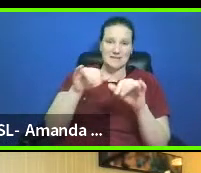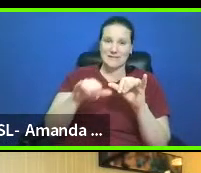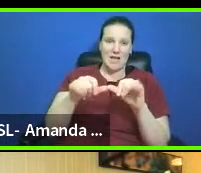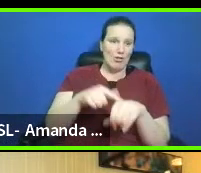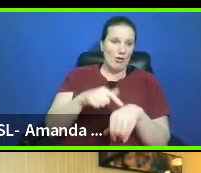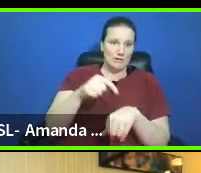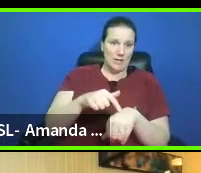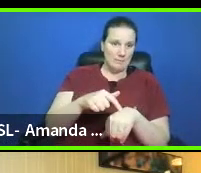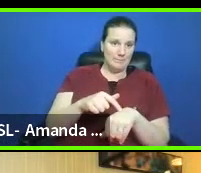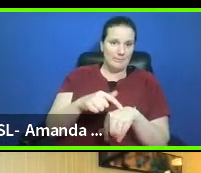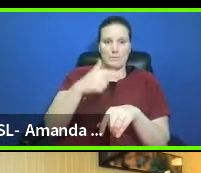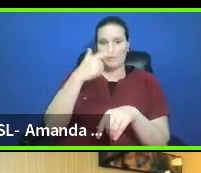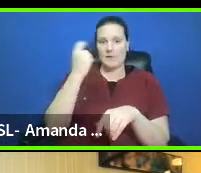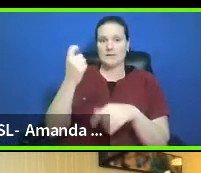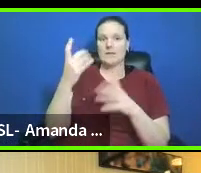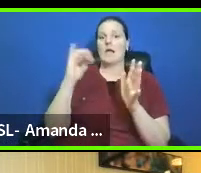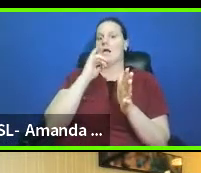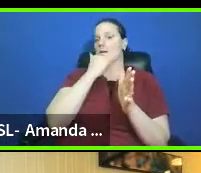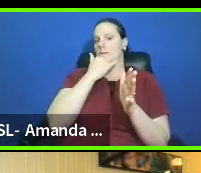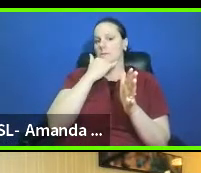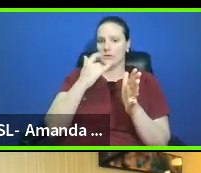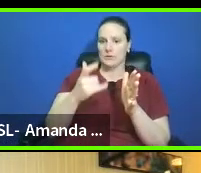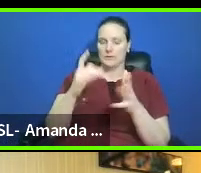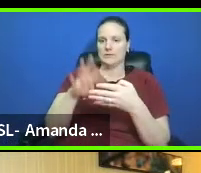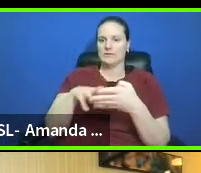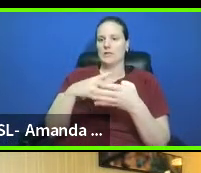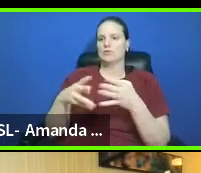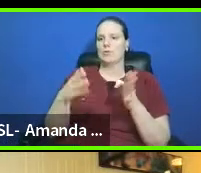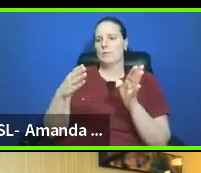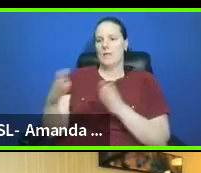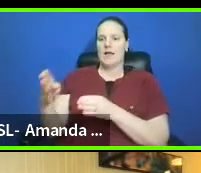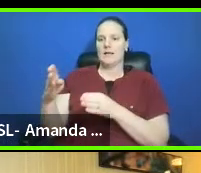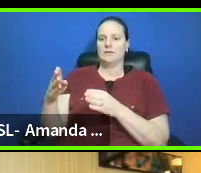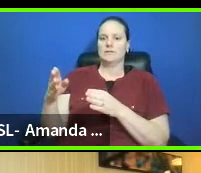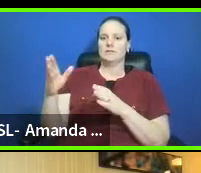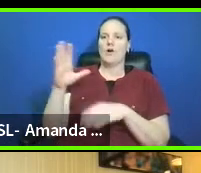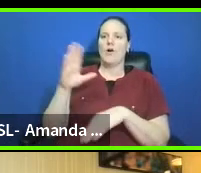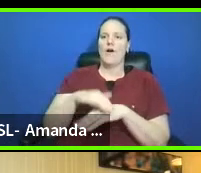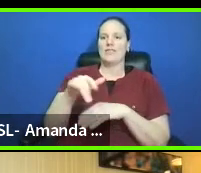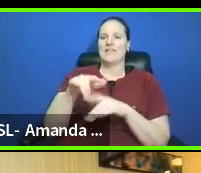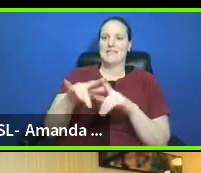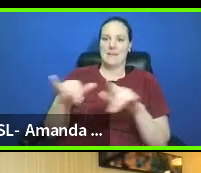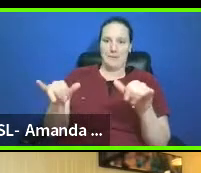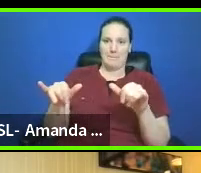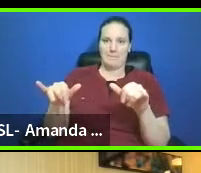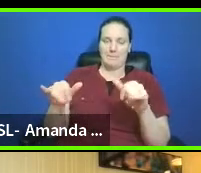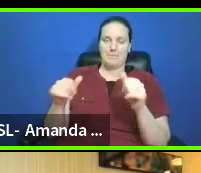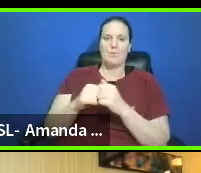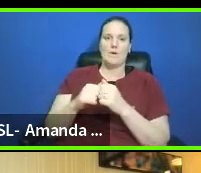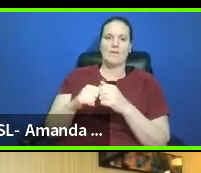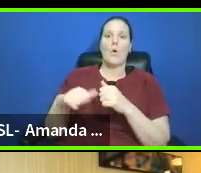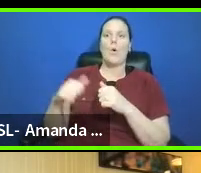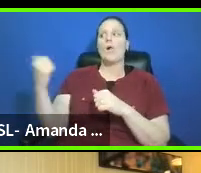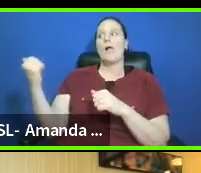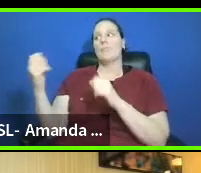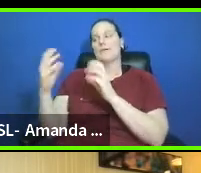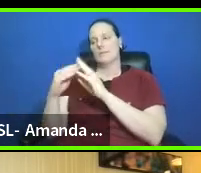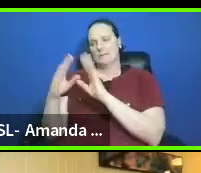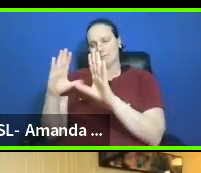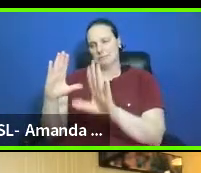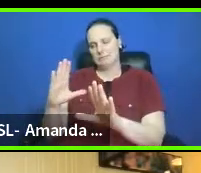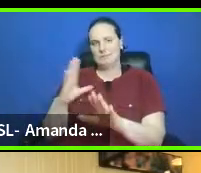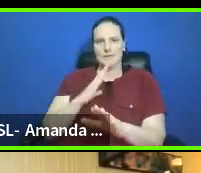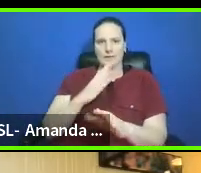I also inadvertently scheduled plans around the same time with a whole nother meeting, but thank you